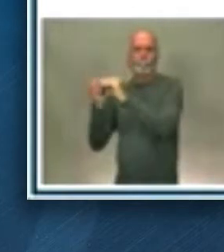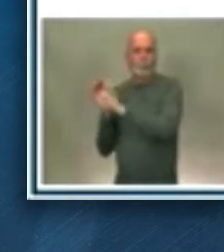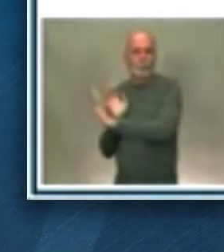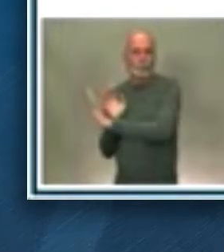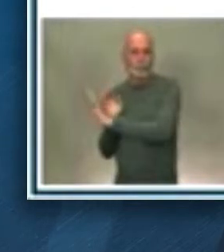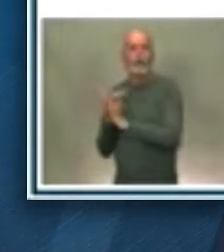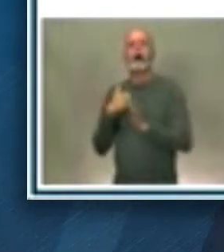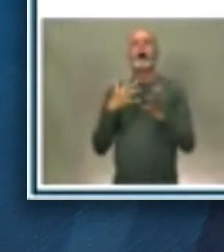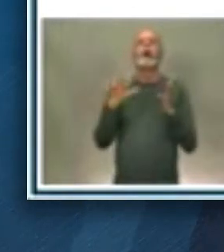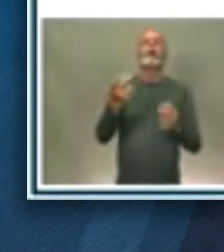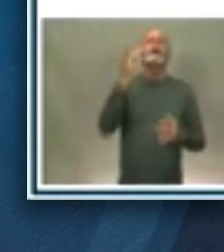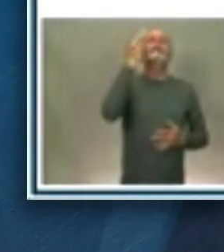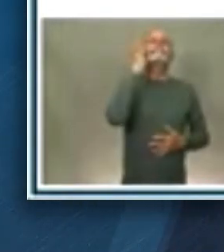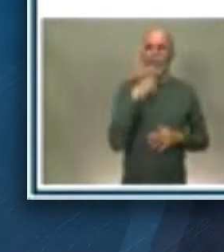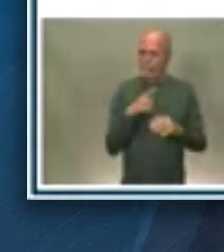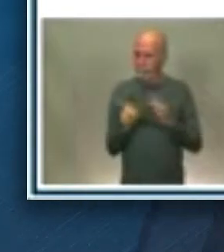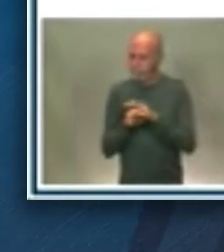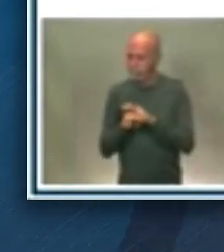trends that we're seeing and